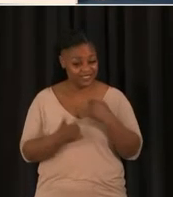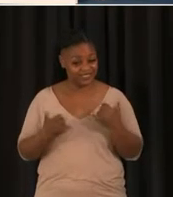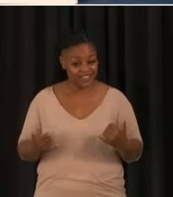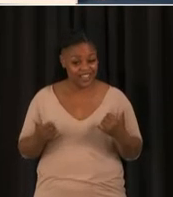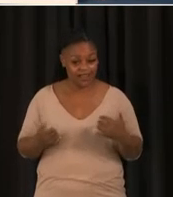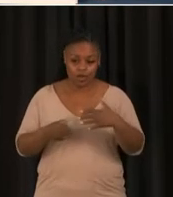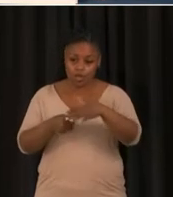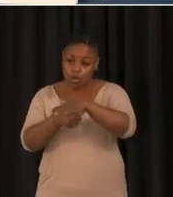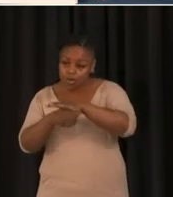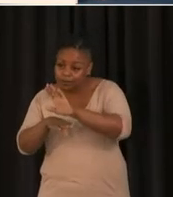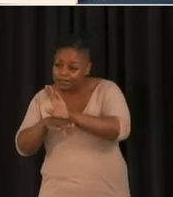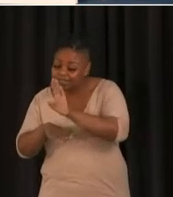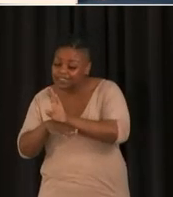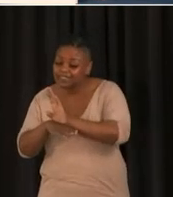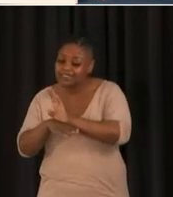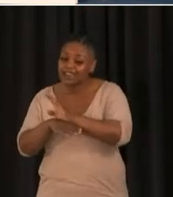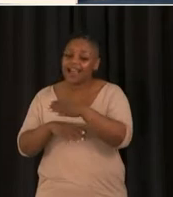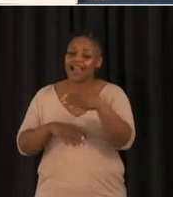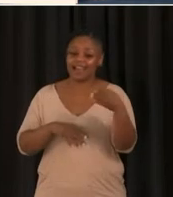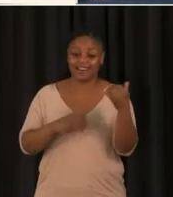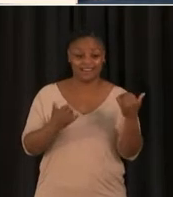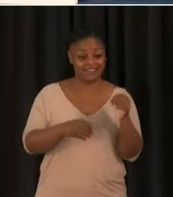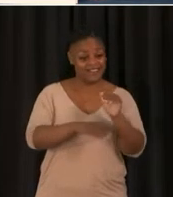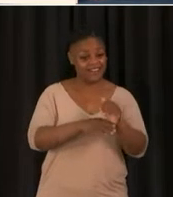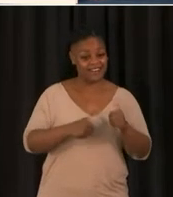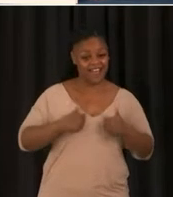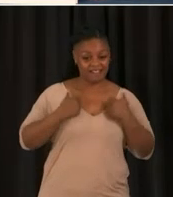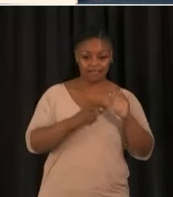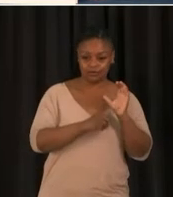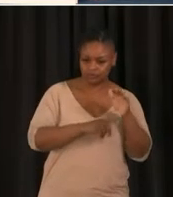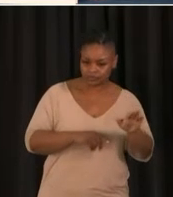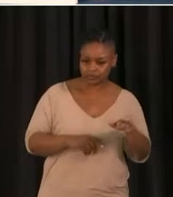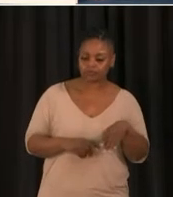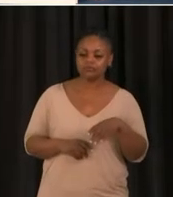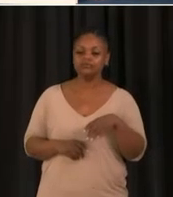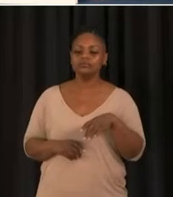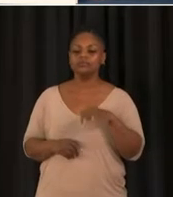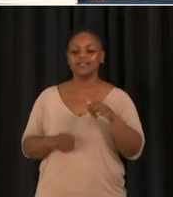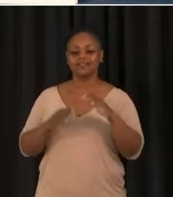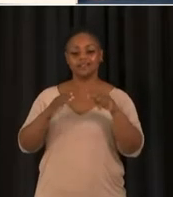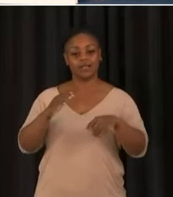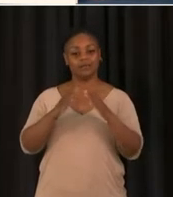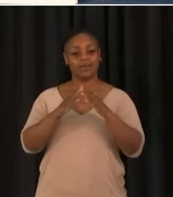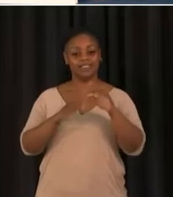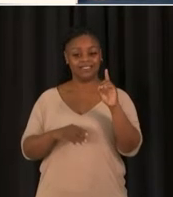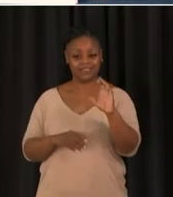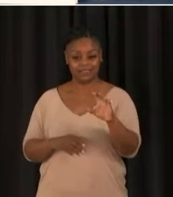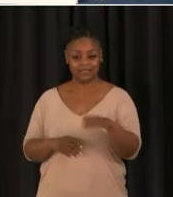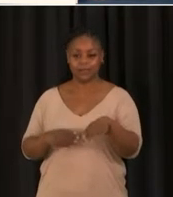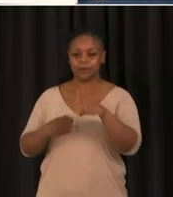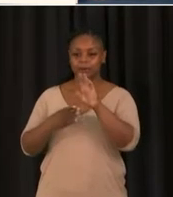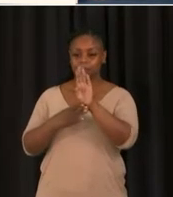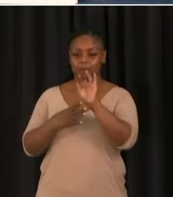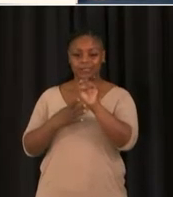small businesses. We wanted to talk to you today and remind you today to check out